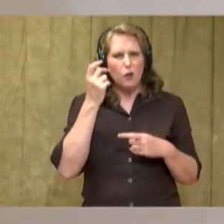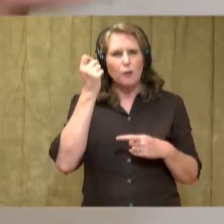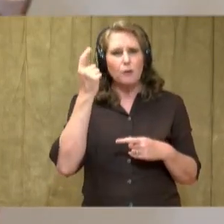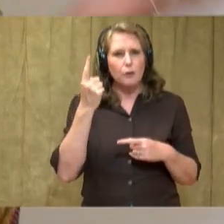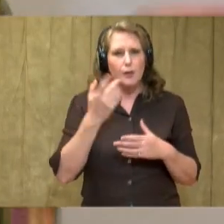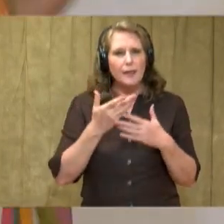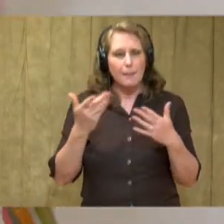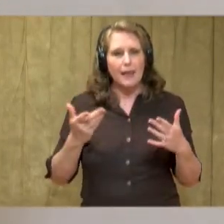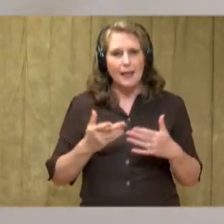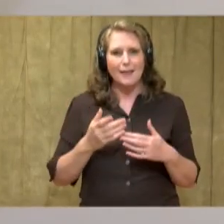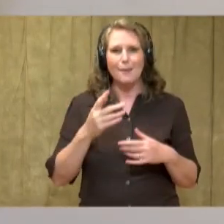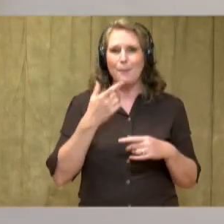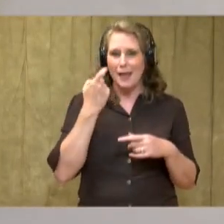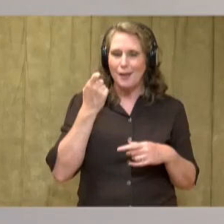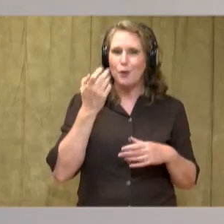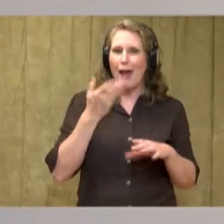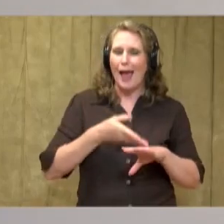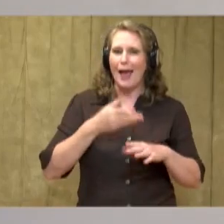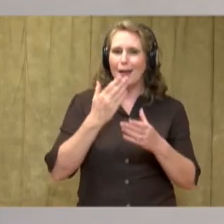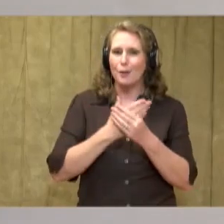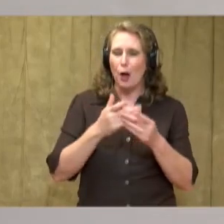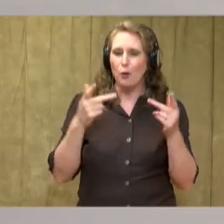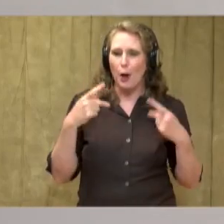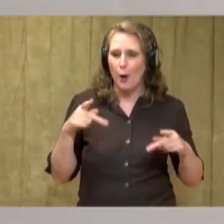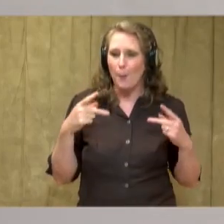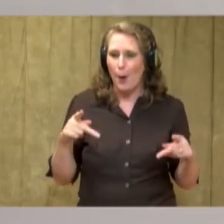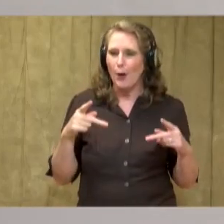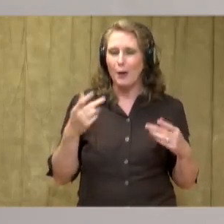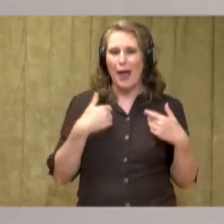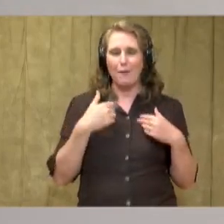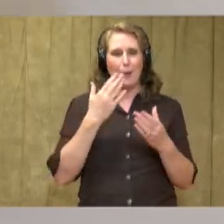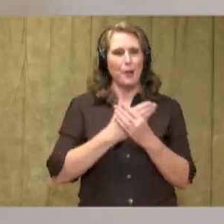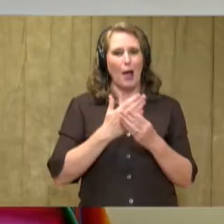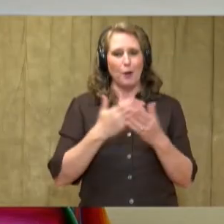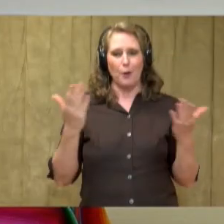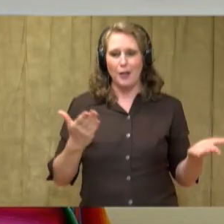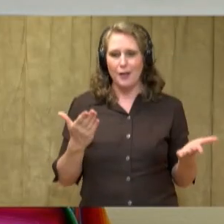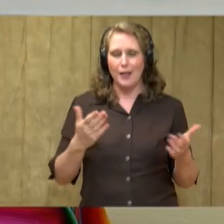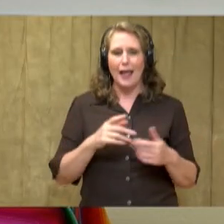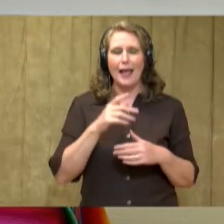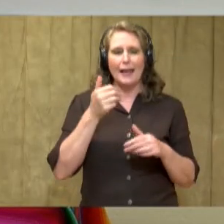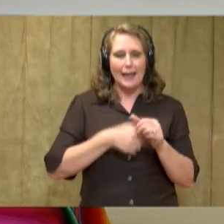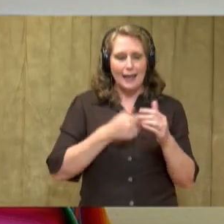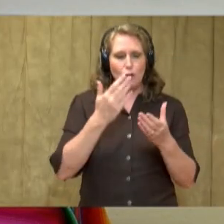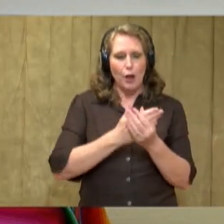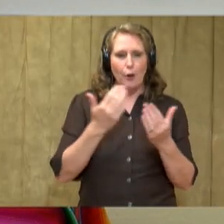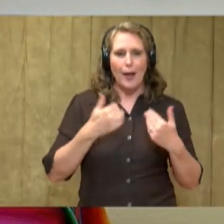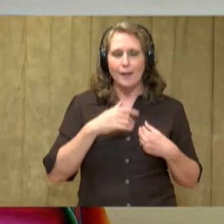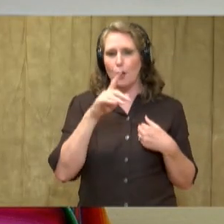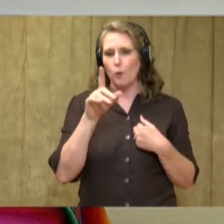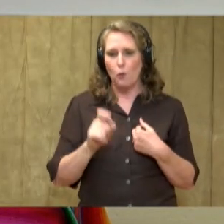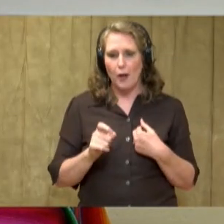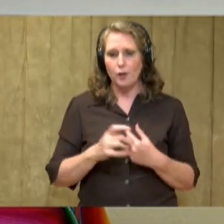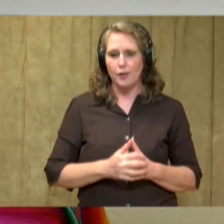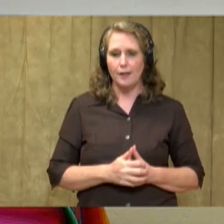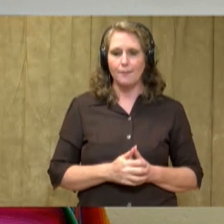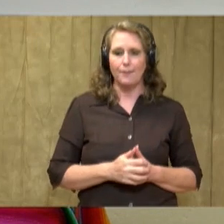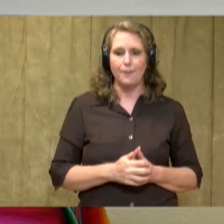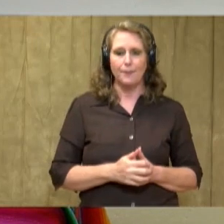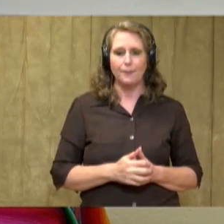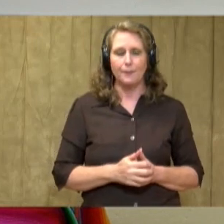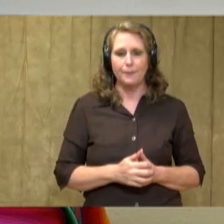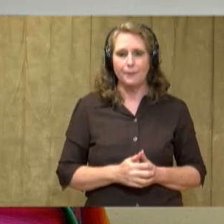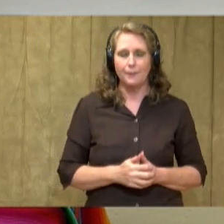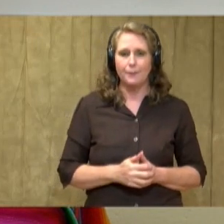because we're at a taco party. I have some tacos here, okay, and there's a little question inside each of these, and we're just going to answer